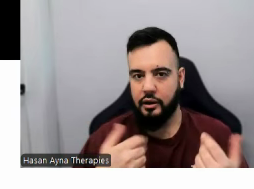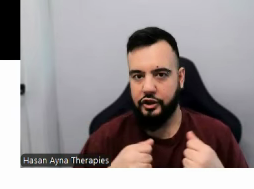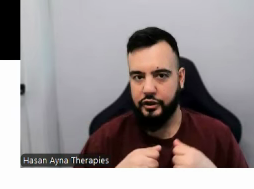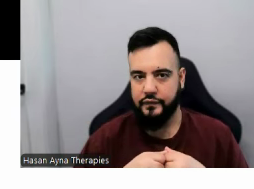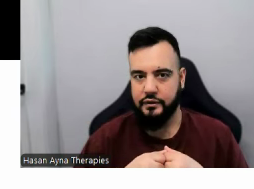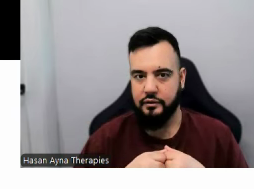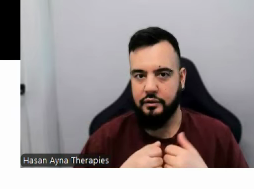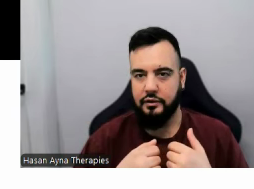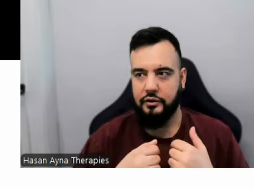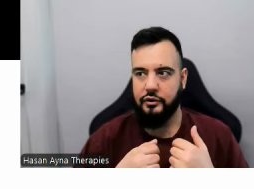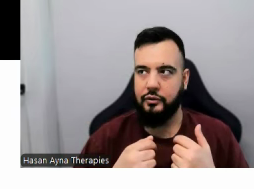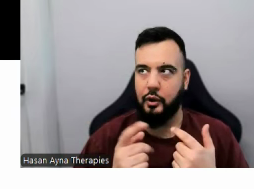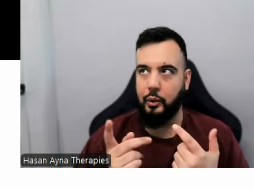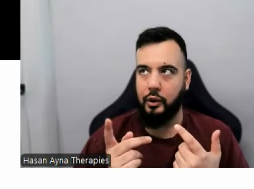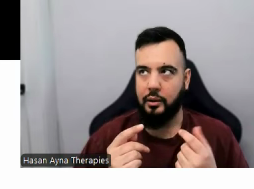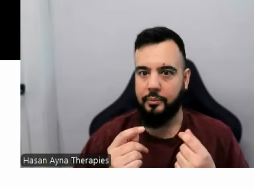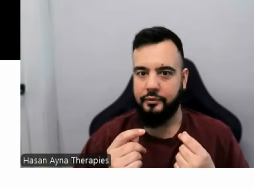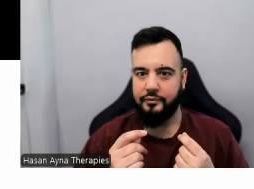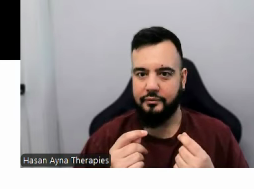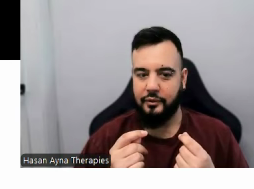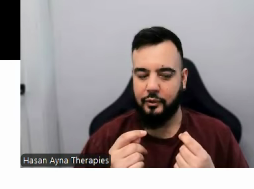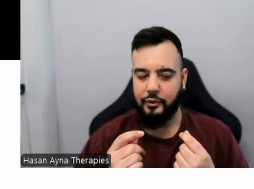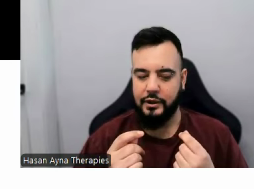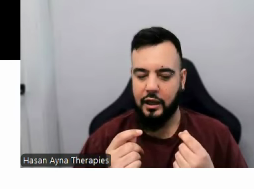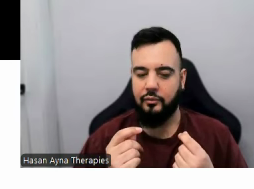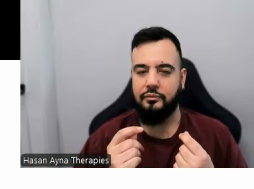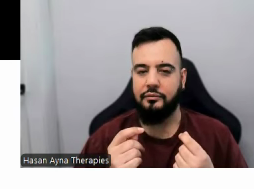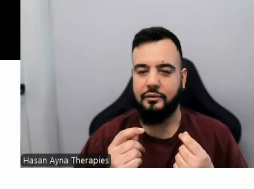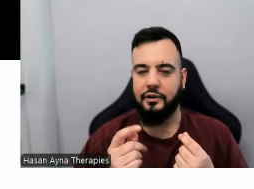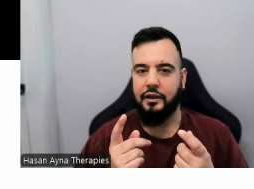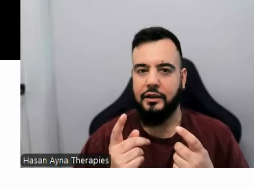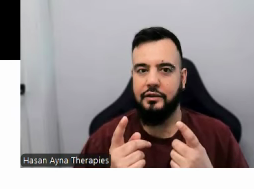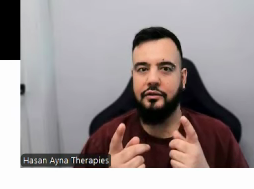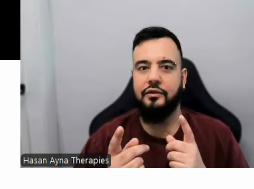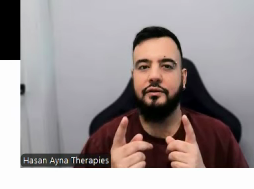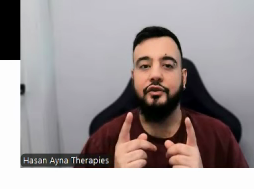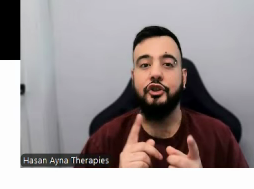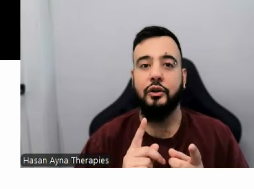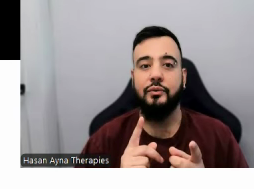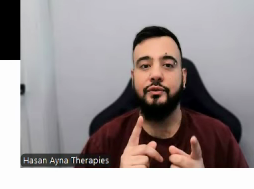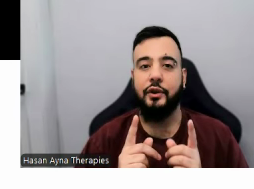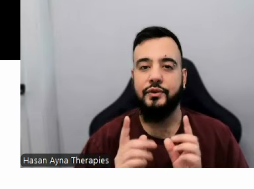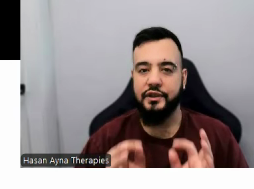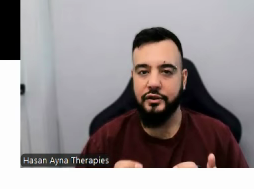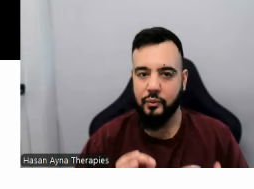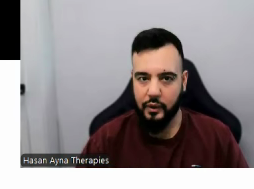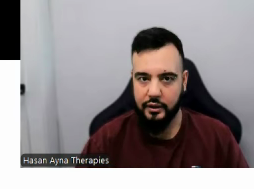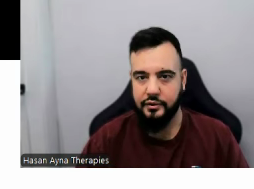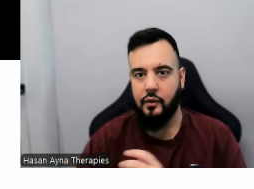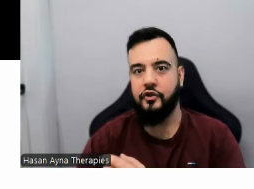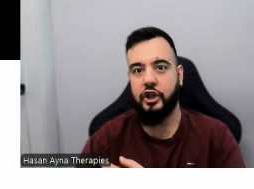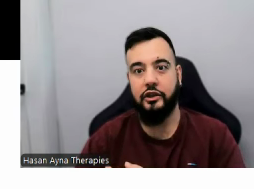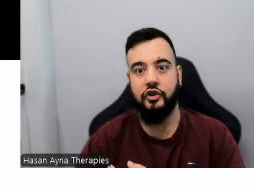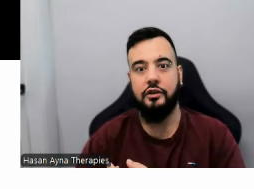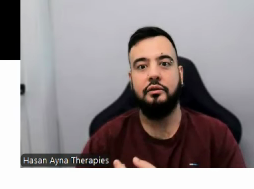use our eye shifts to look up, look down, that shows those subtle